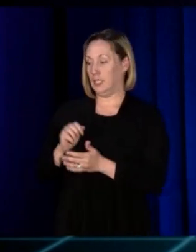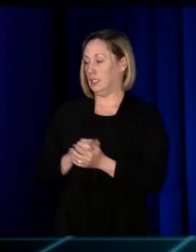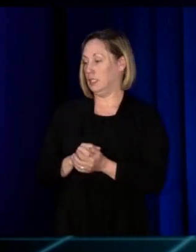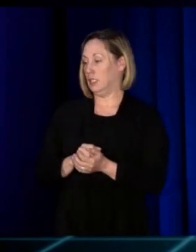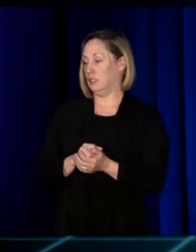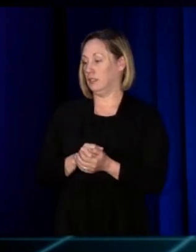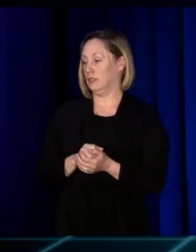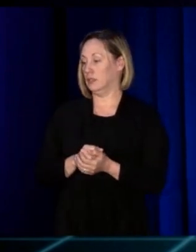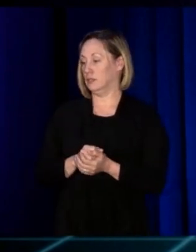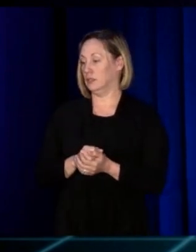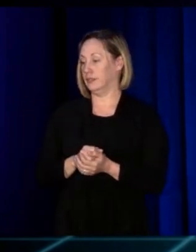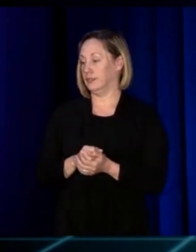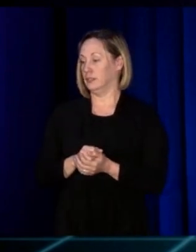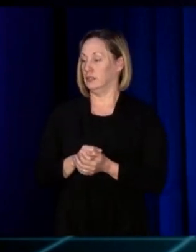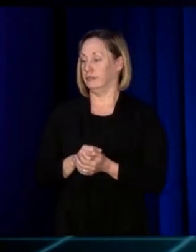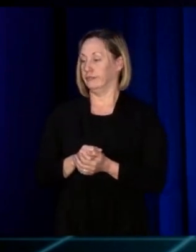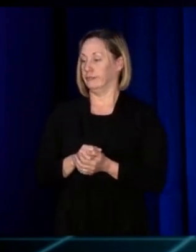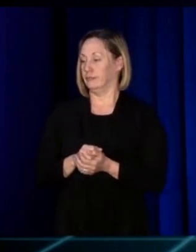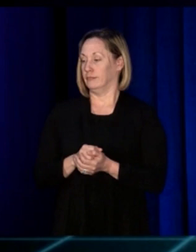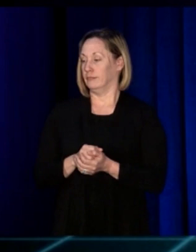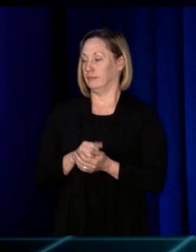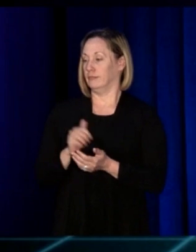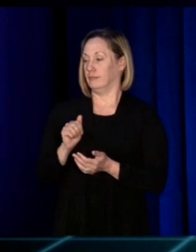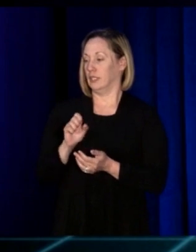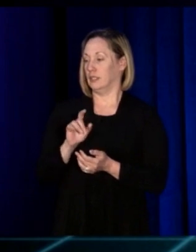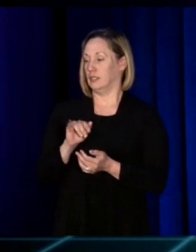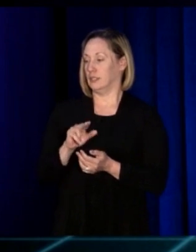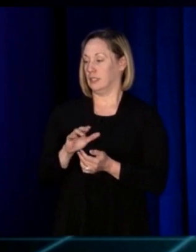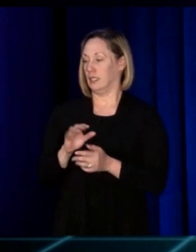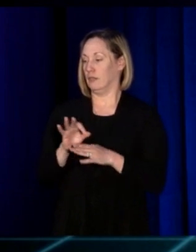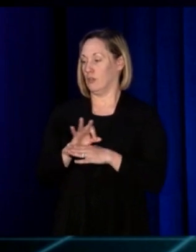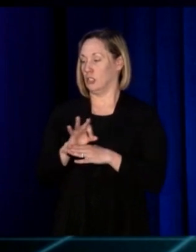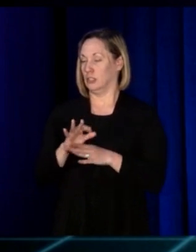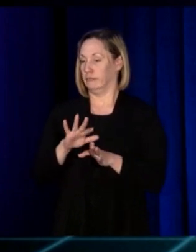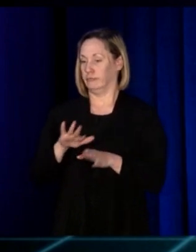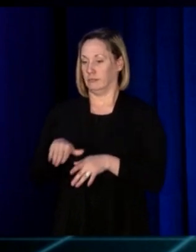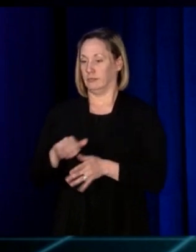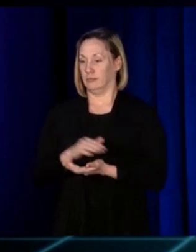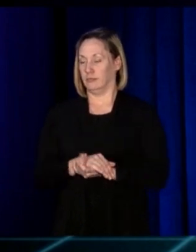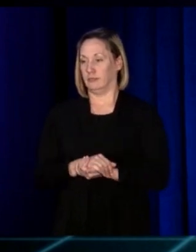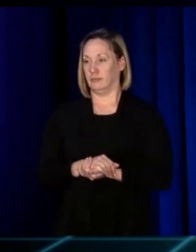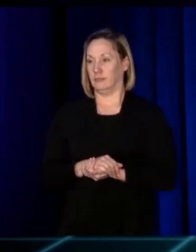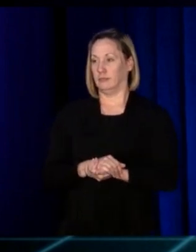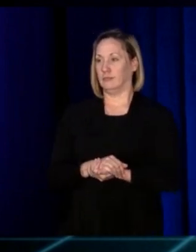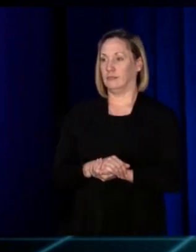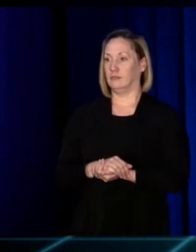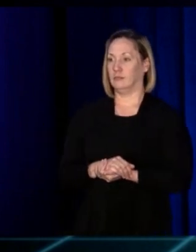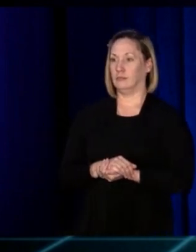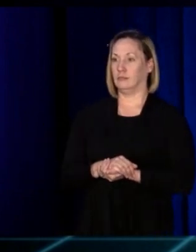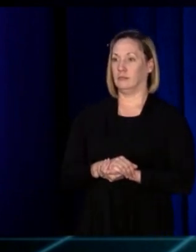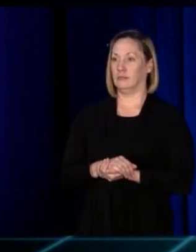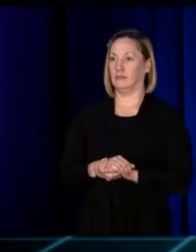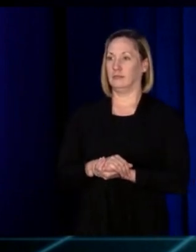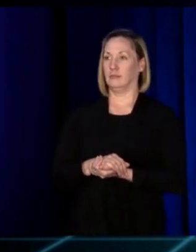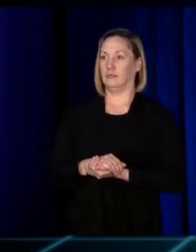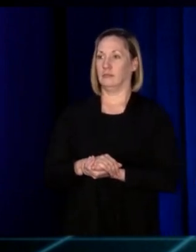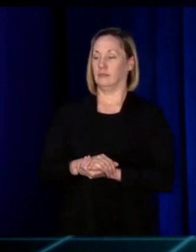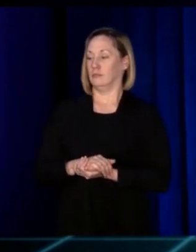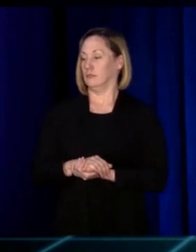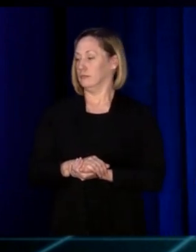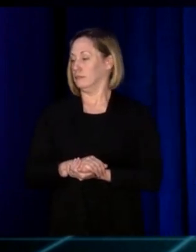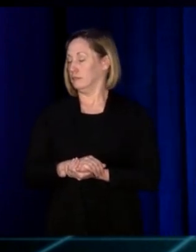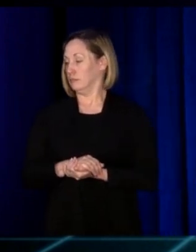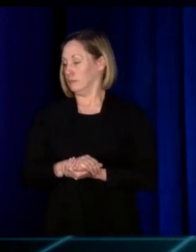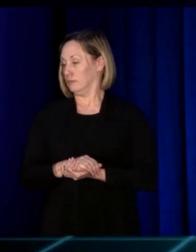And it doesn't like that. Async function right there. There we go. And I'm going to comment them out here. And